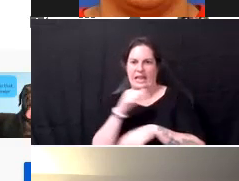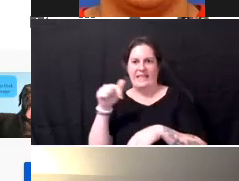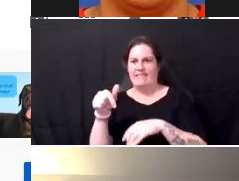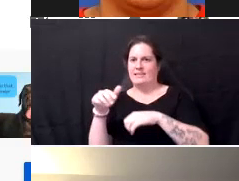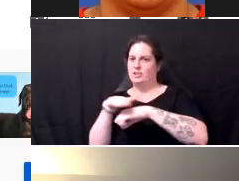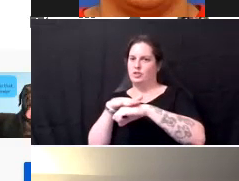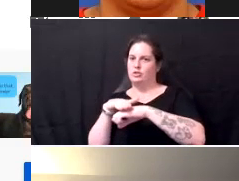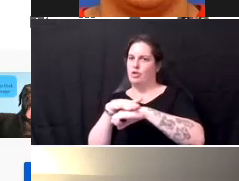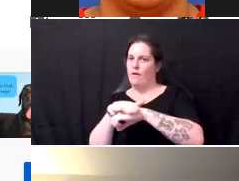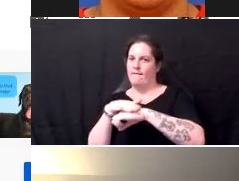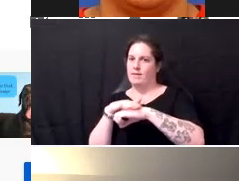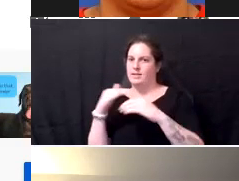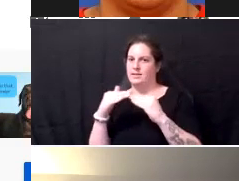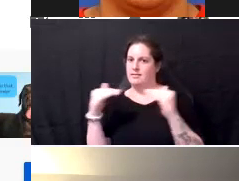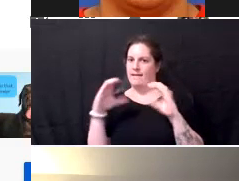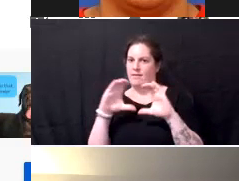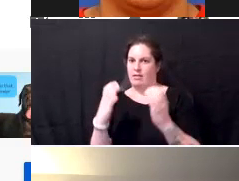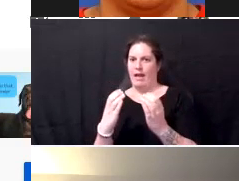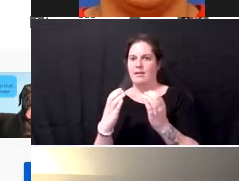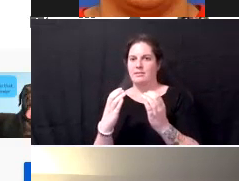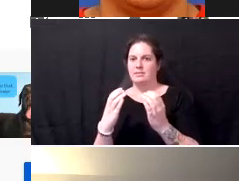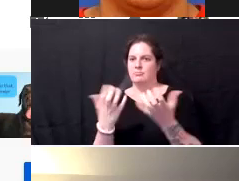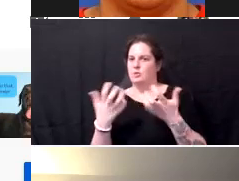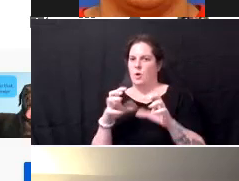of a course, okay? So